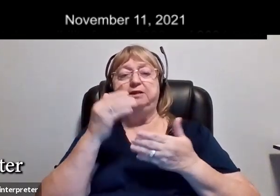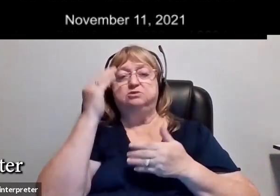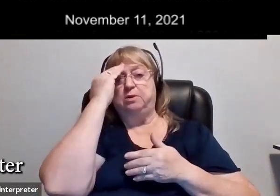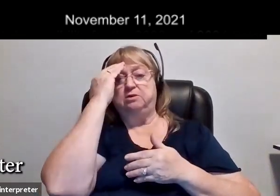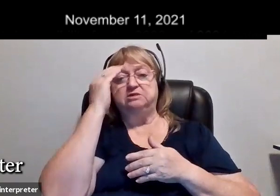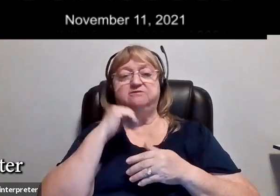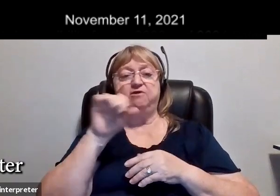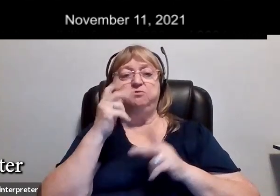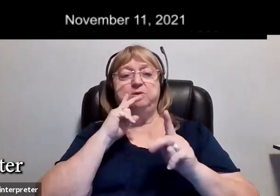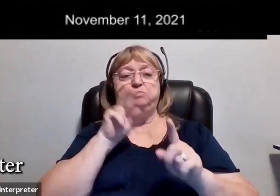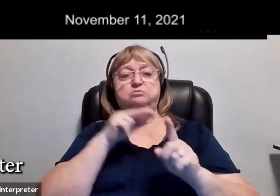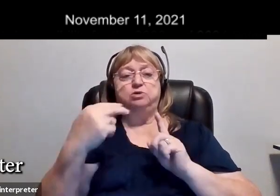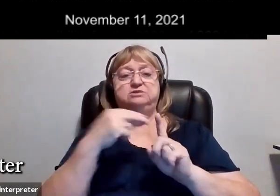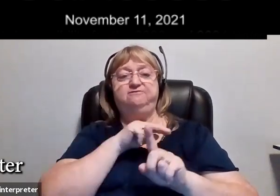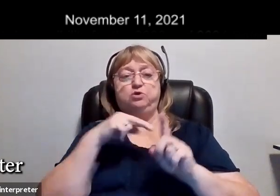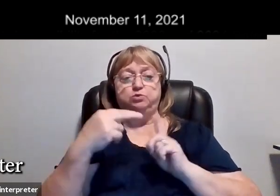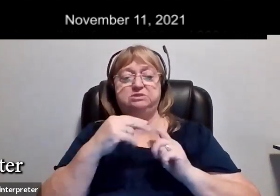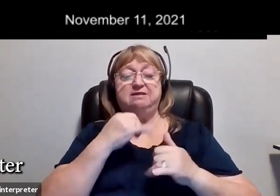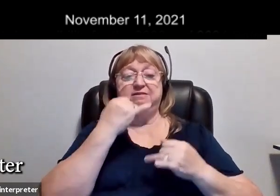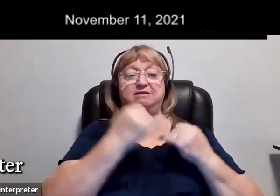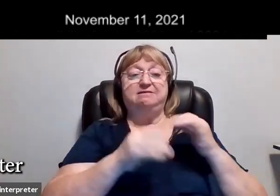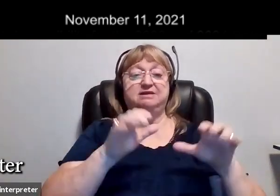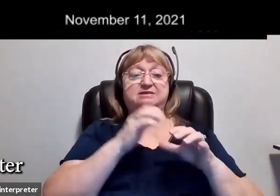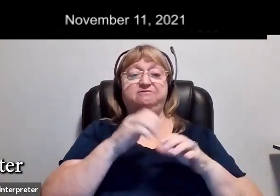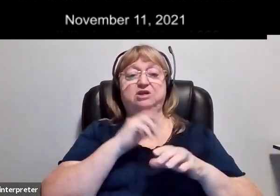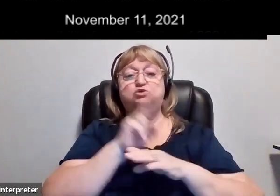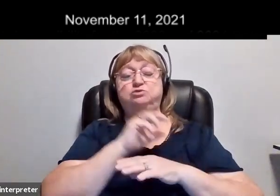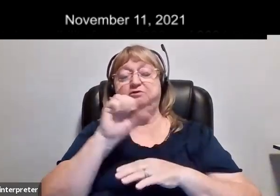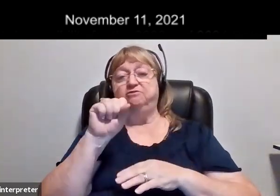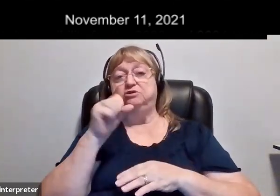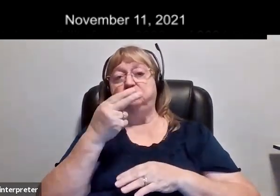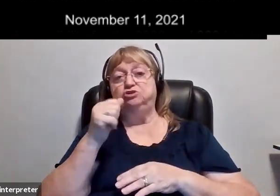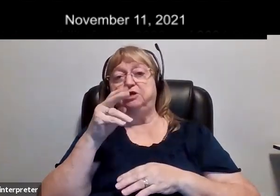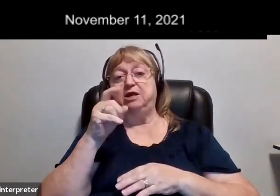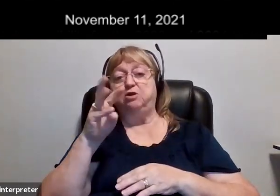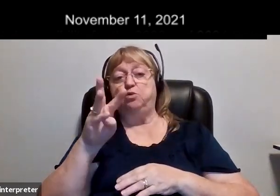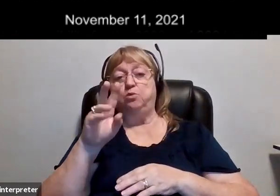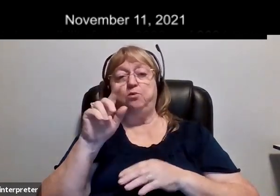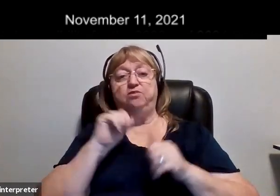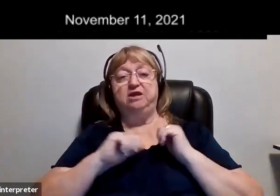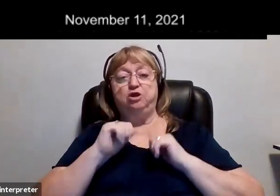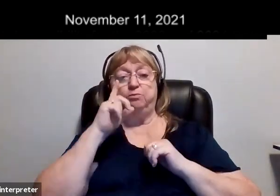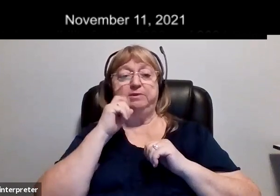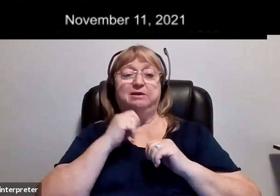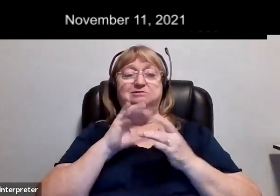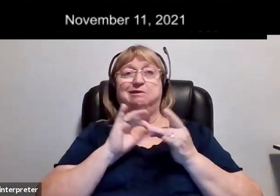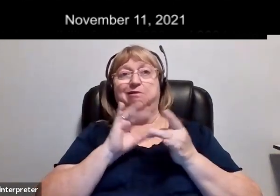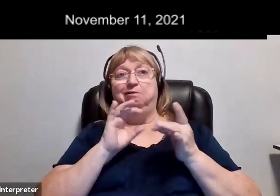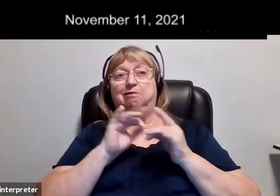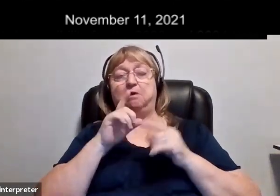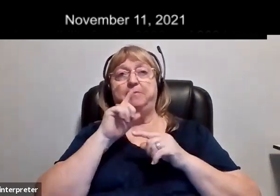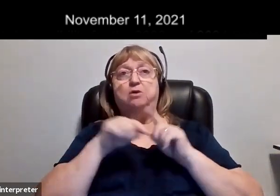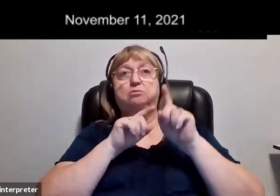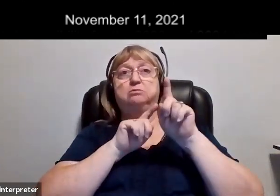last activity was the use of shadow theater to tell stories about constellations and